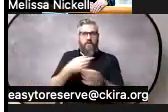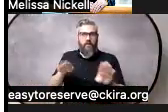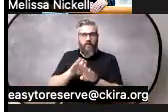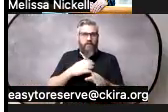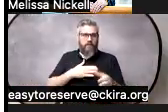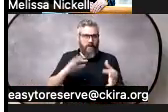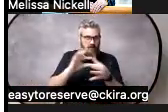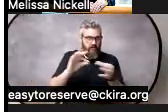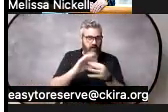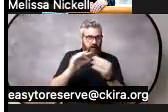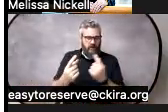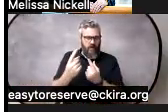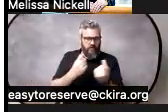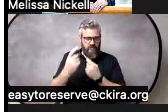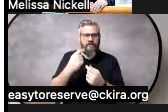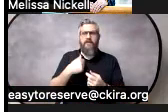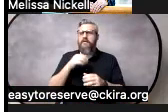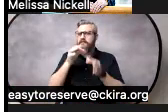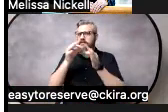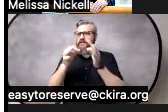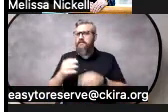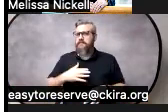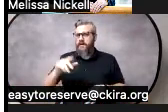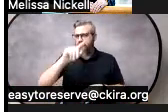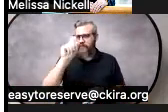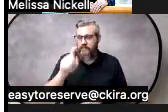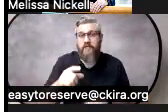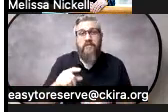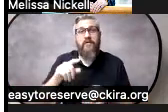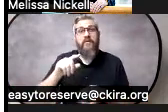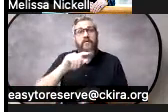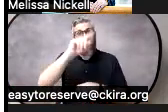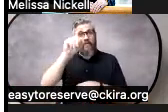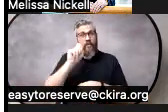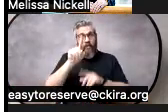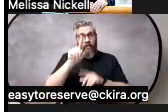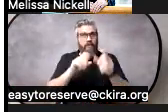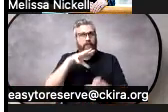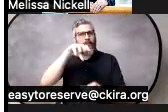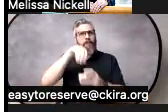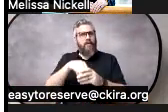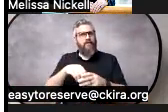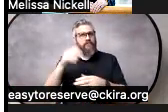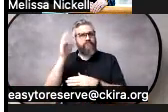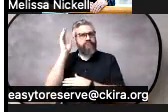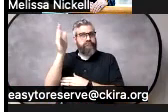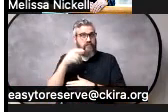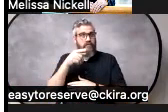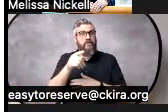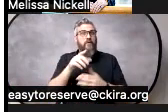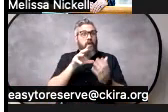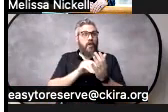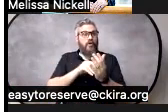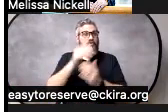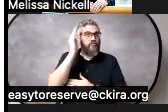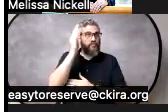words about questions. So questions are a part of the landscape, and you're going to get better at answering them as you continue to present.